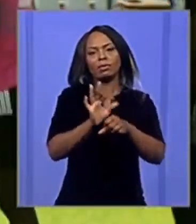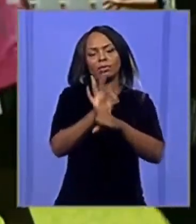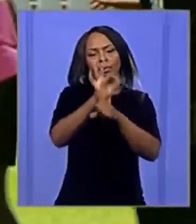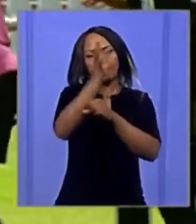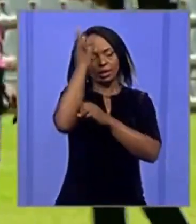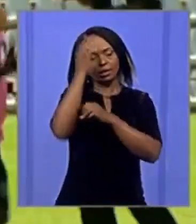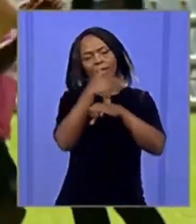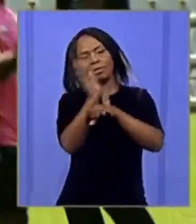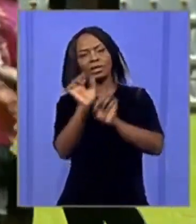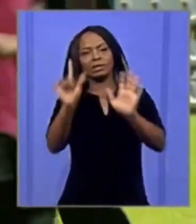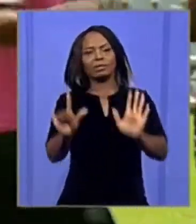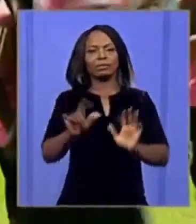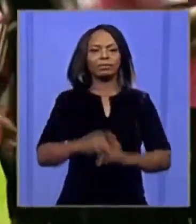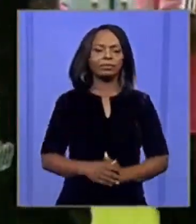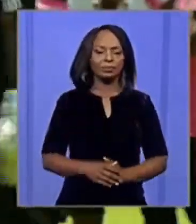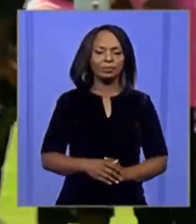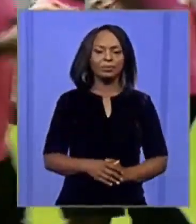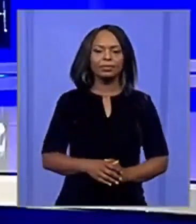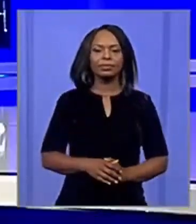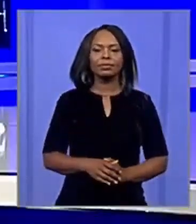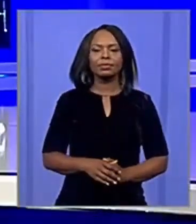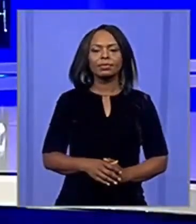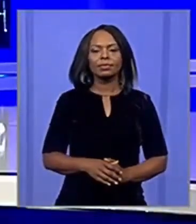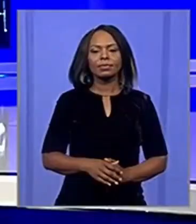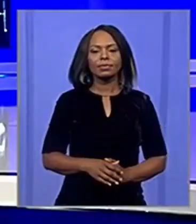bosupa maitseboa.